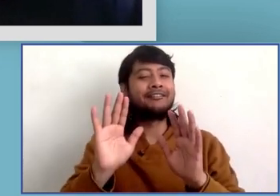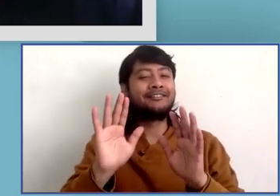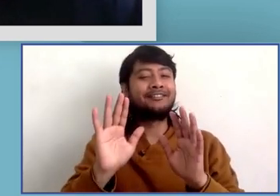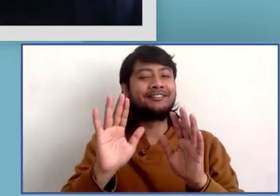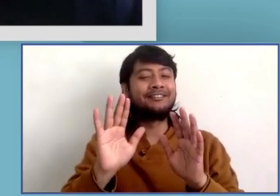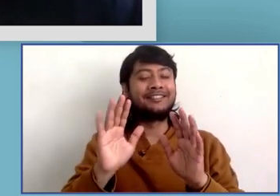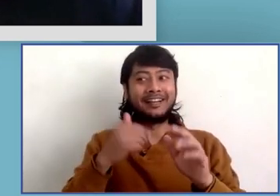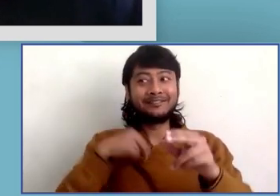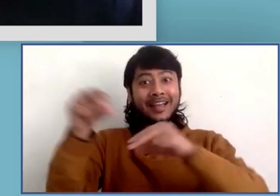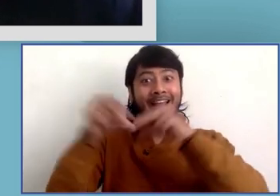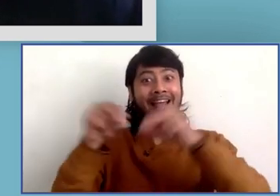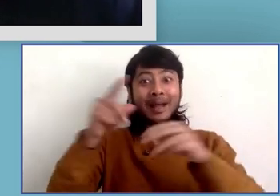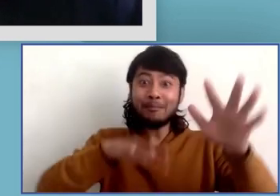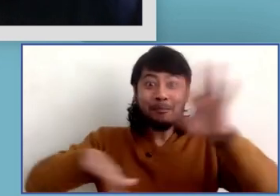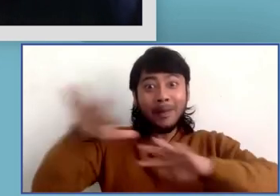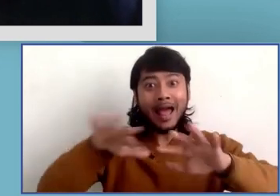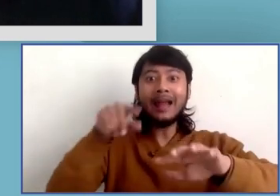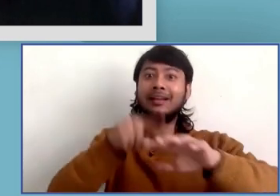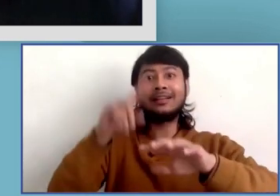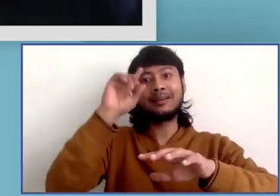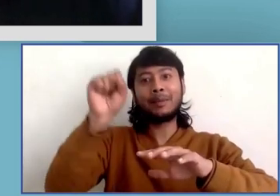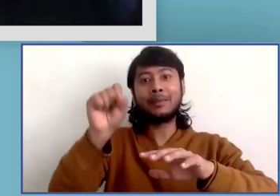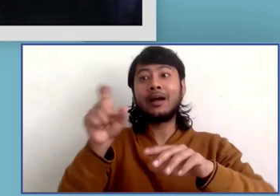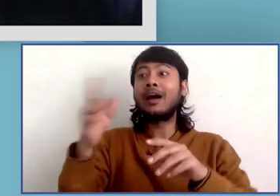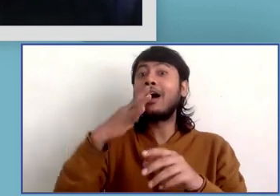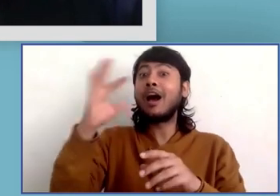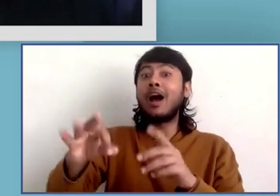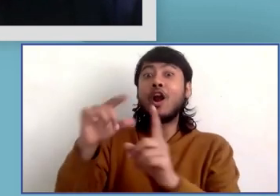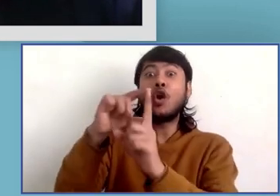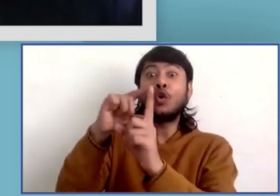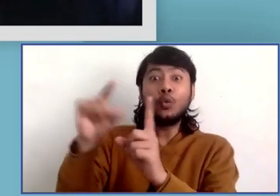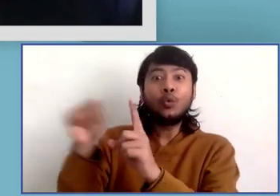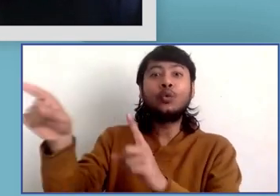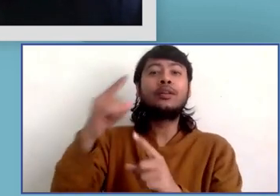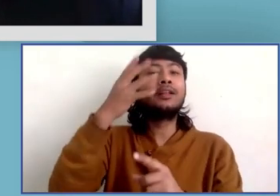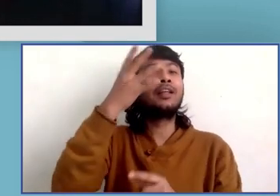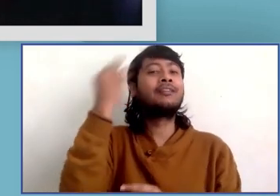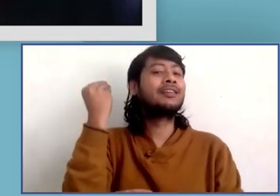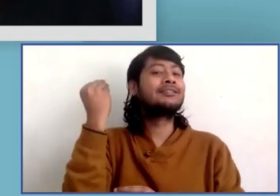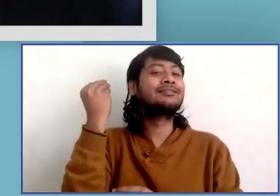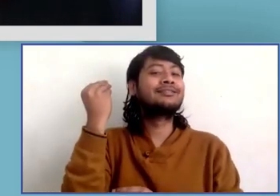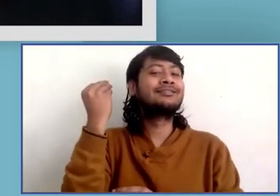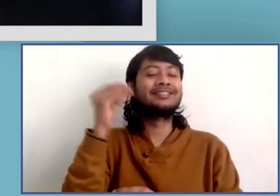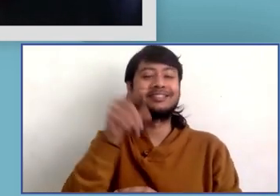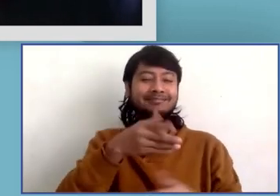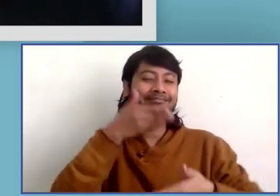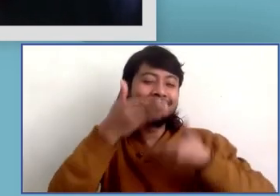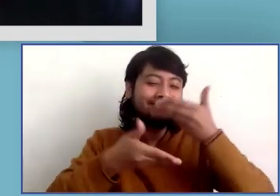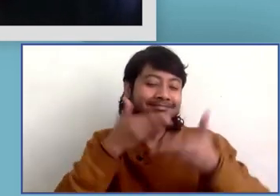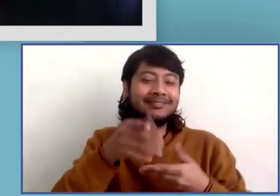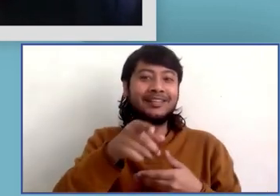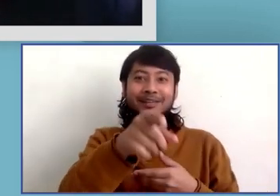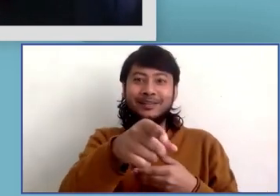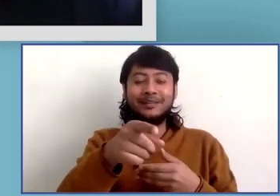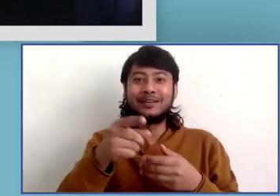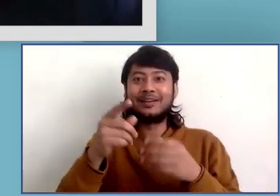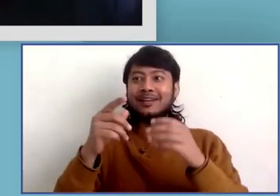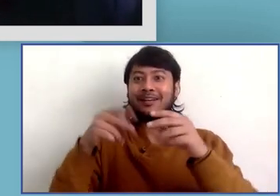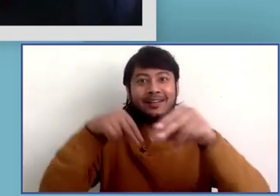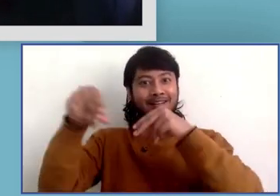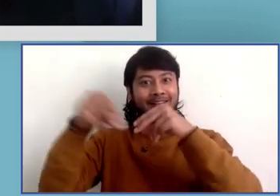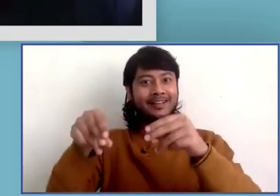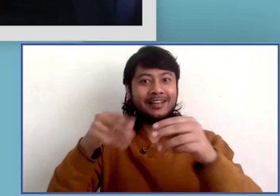what actually happened. So how you should do is you should go home, try to reconstruct the variation without any